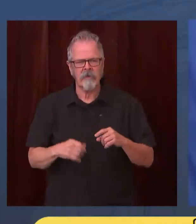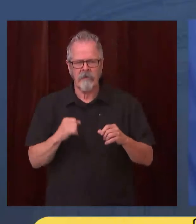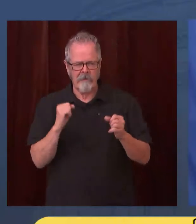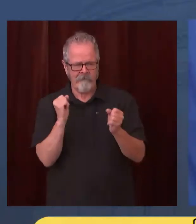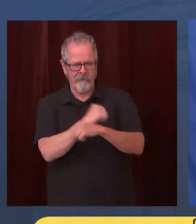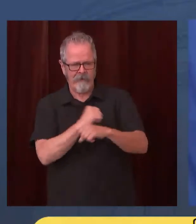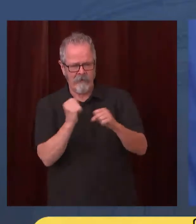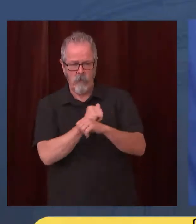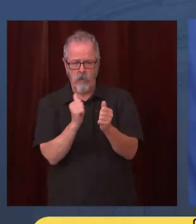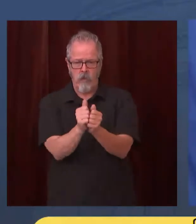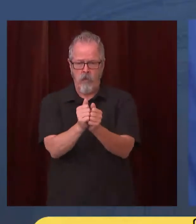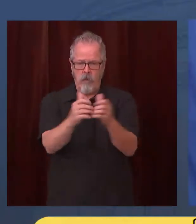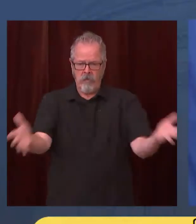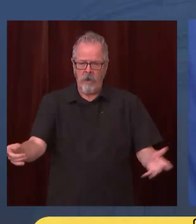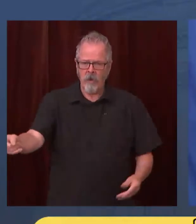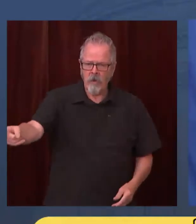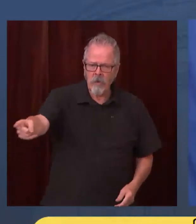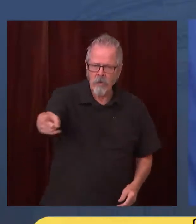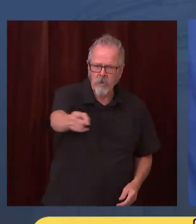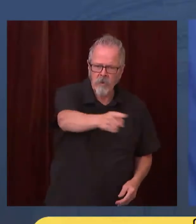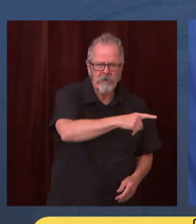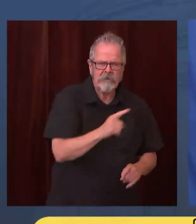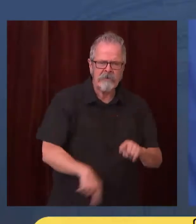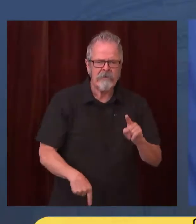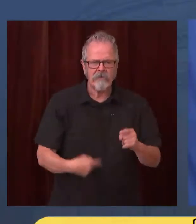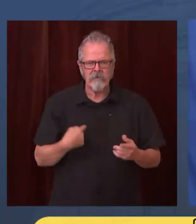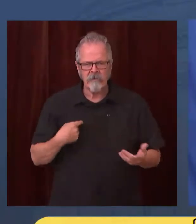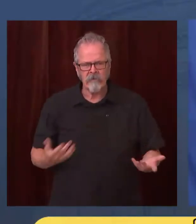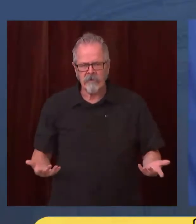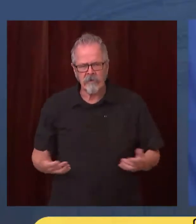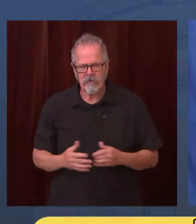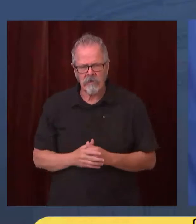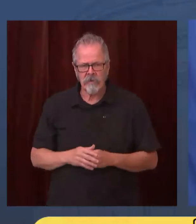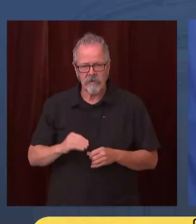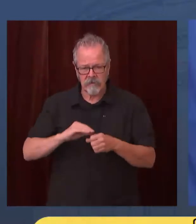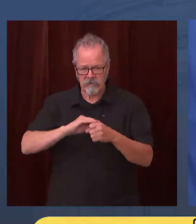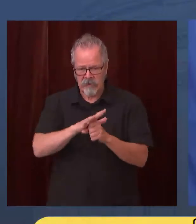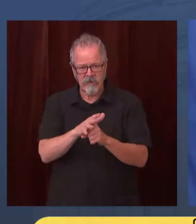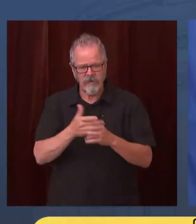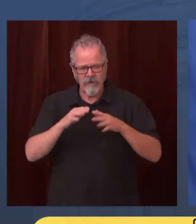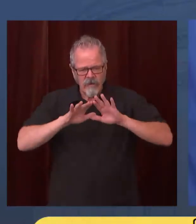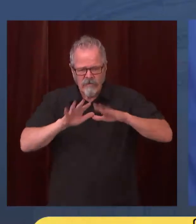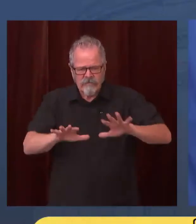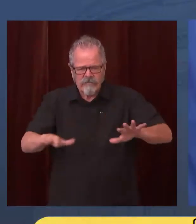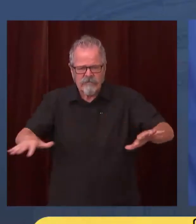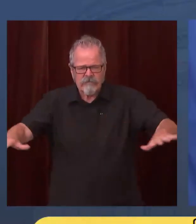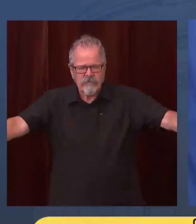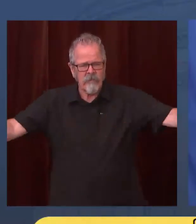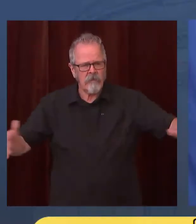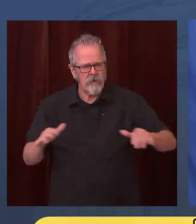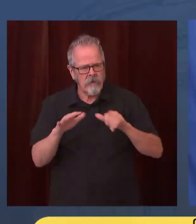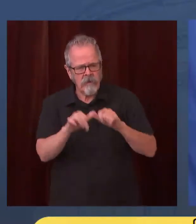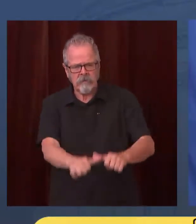This pandemic, in summary, rages on, and it's going to continue to rage on, and our healthcare